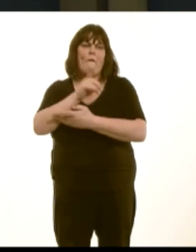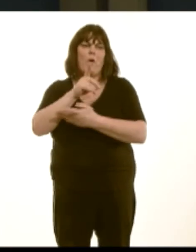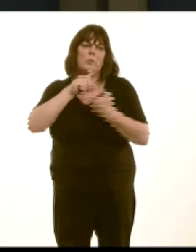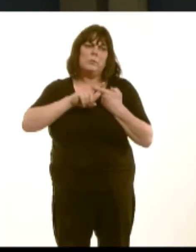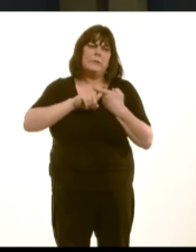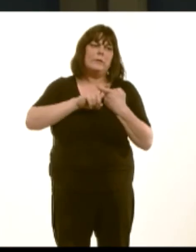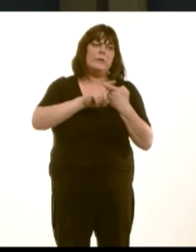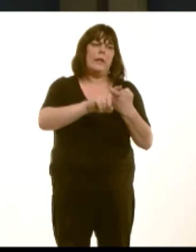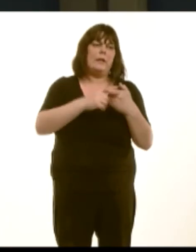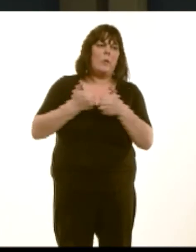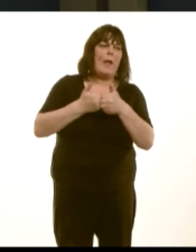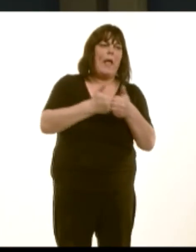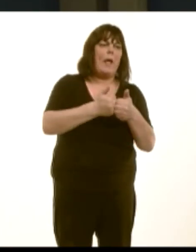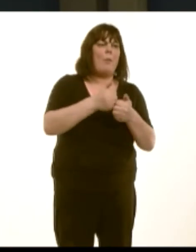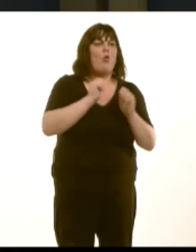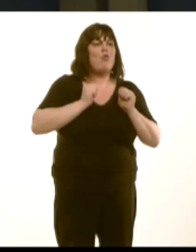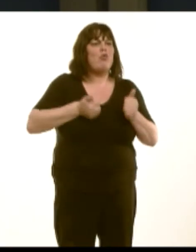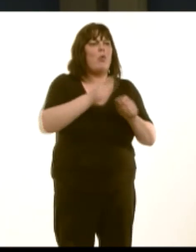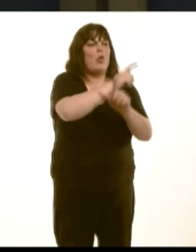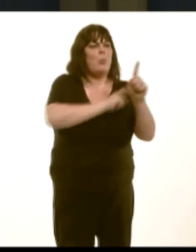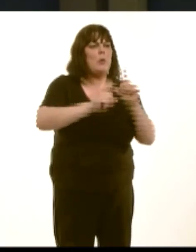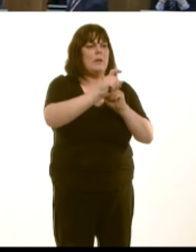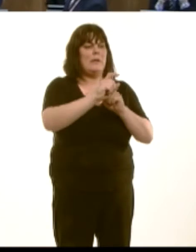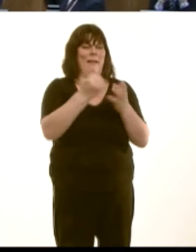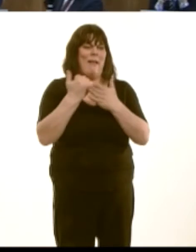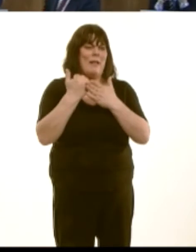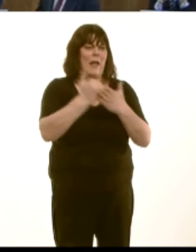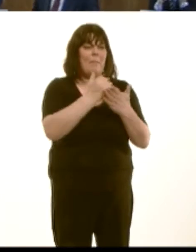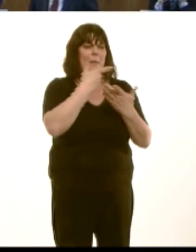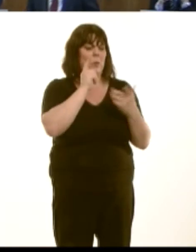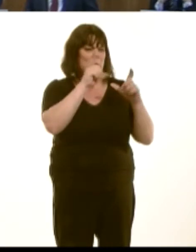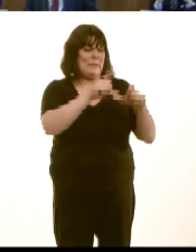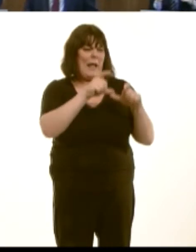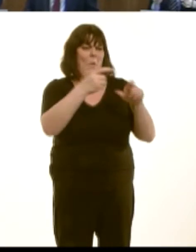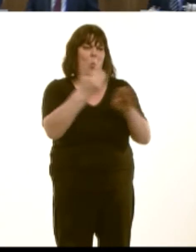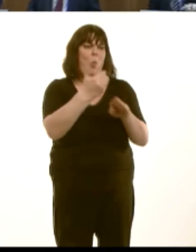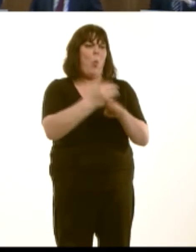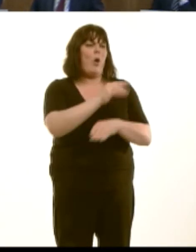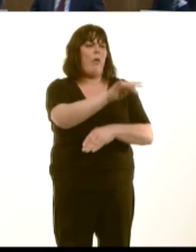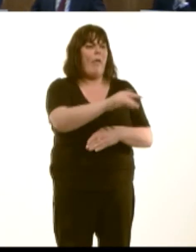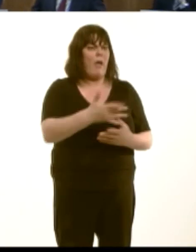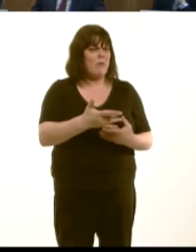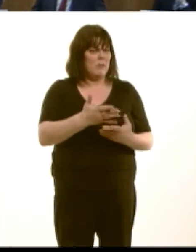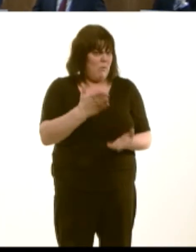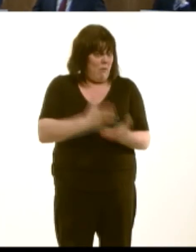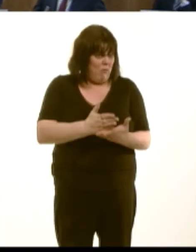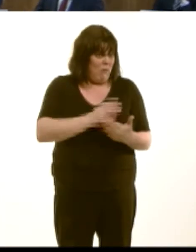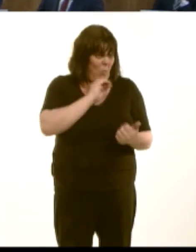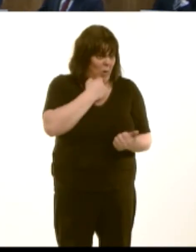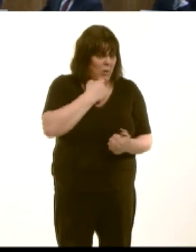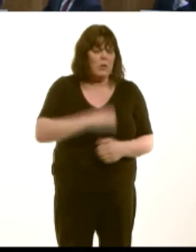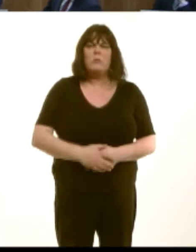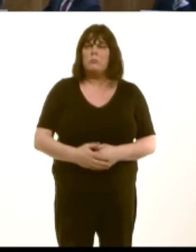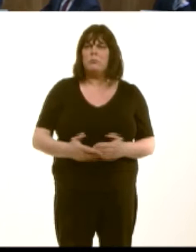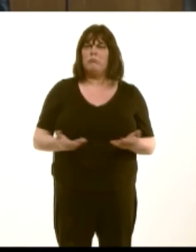rural communities, to make them viable and to give people the opportunity to stay and work in those communities? Well, yes, that's true. We know,